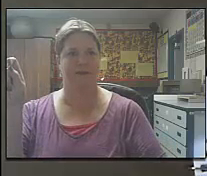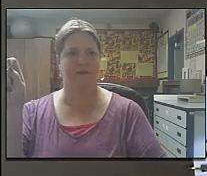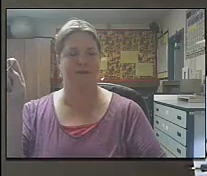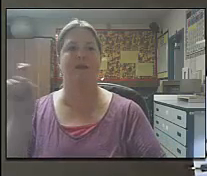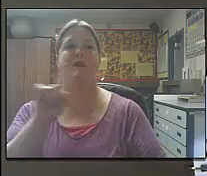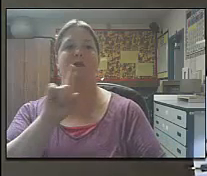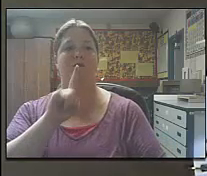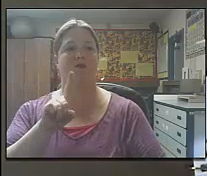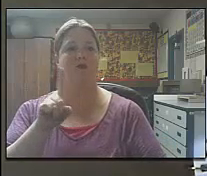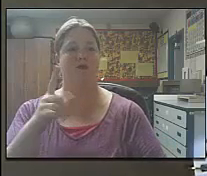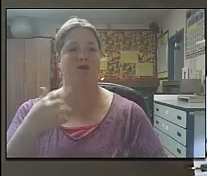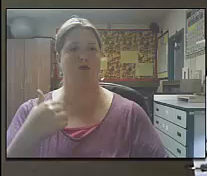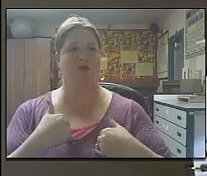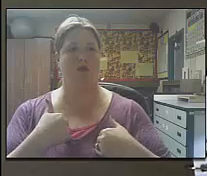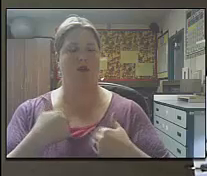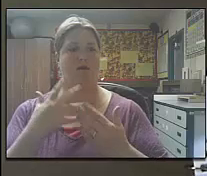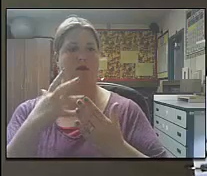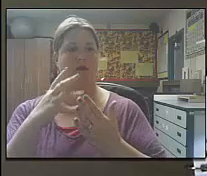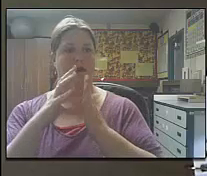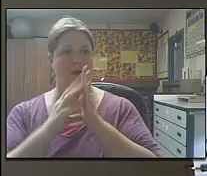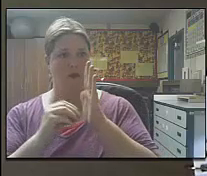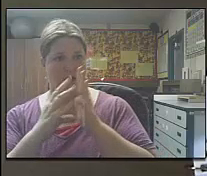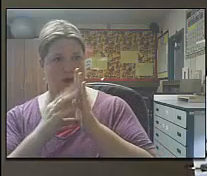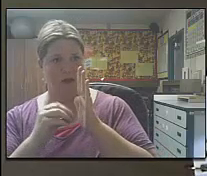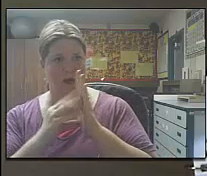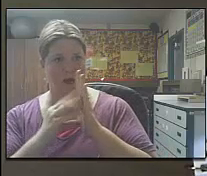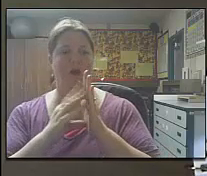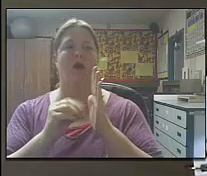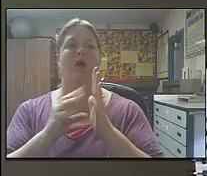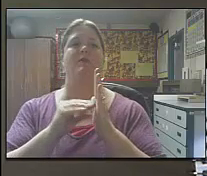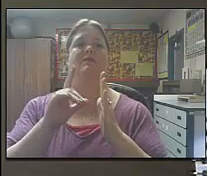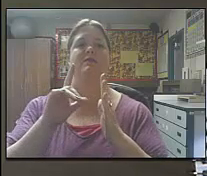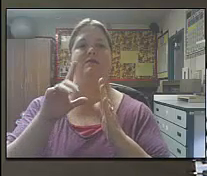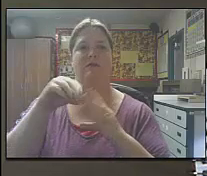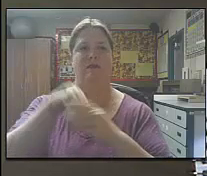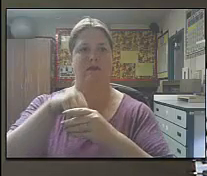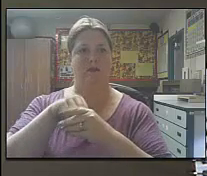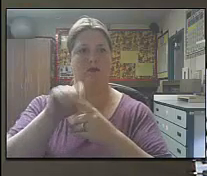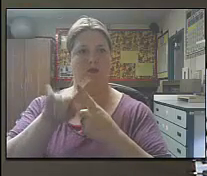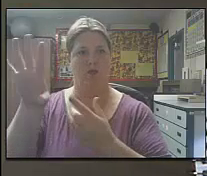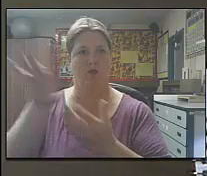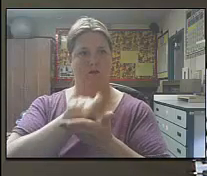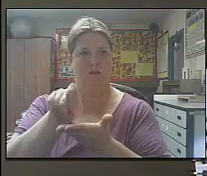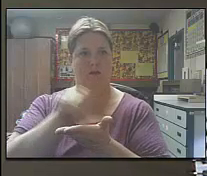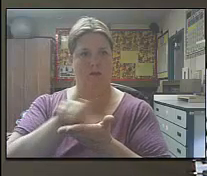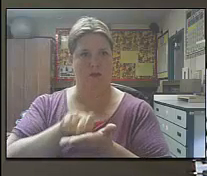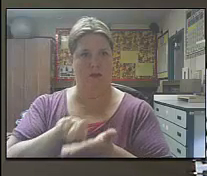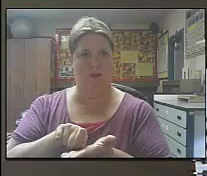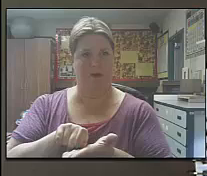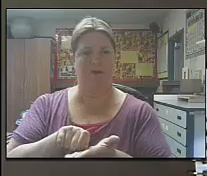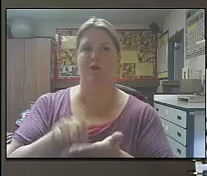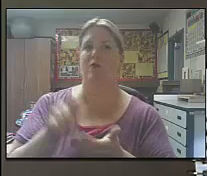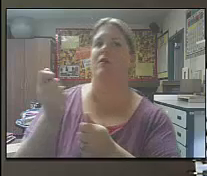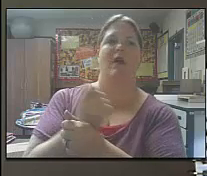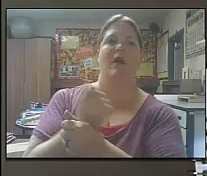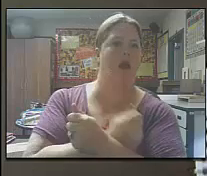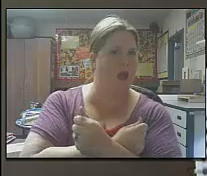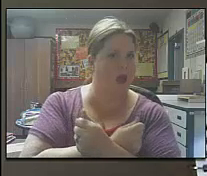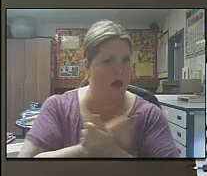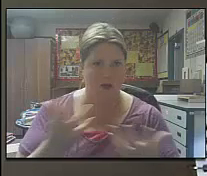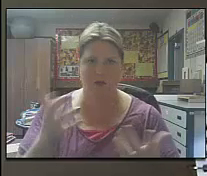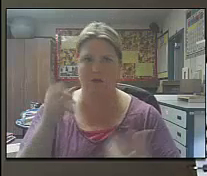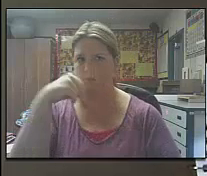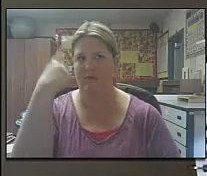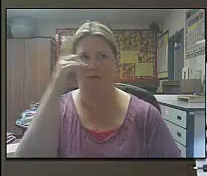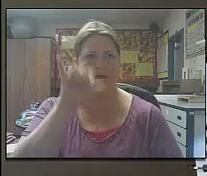Make sure that you have copied the heading, decimals and place value, into your notebook so that everybody's looks the same.